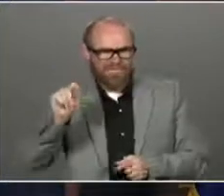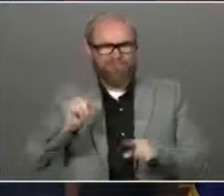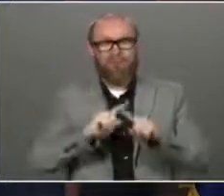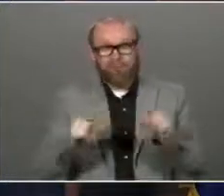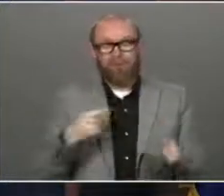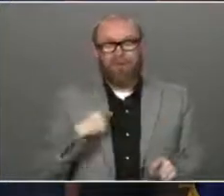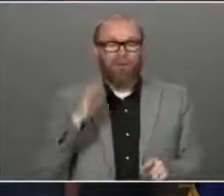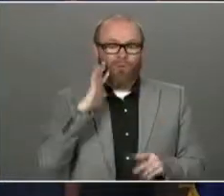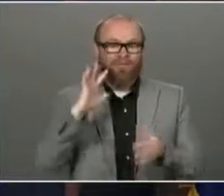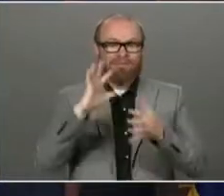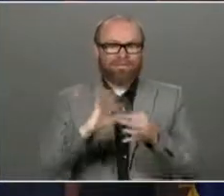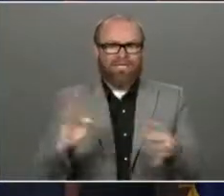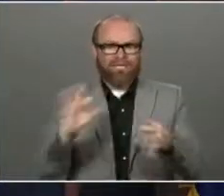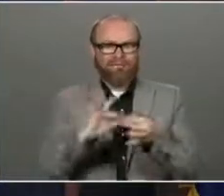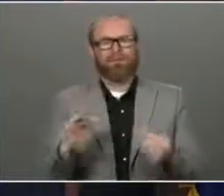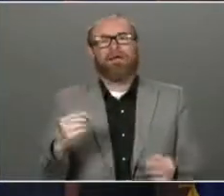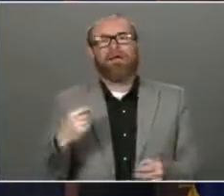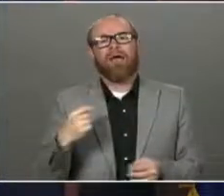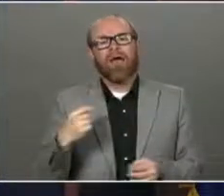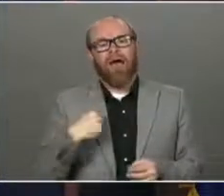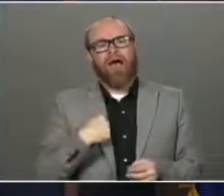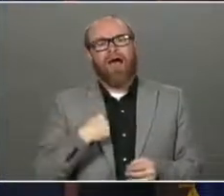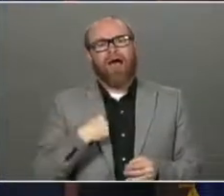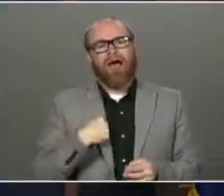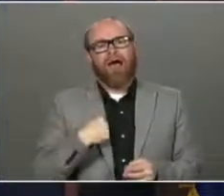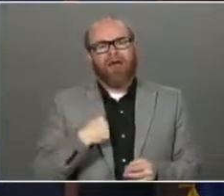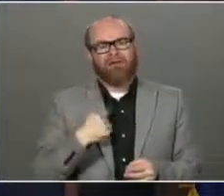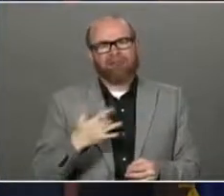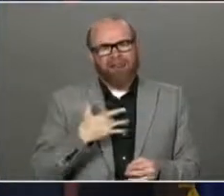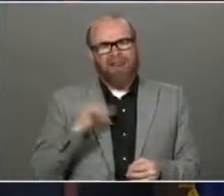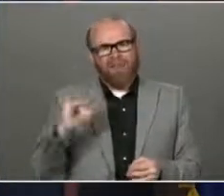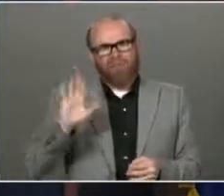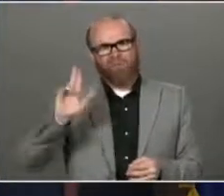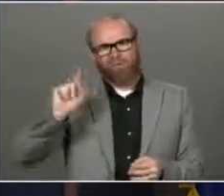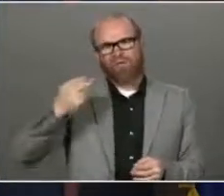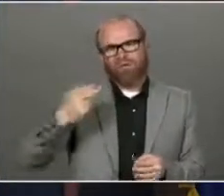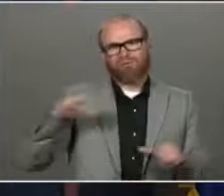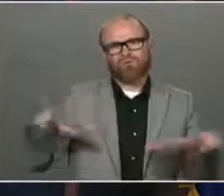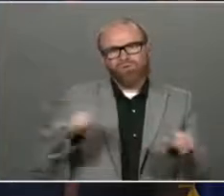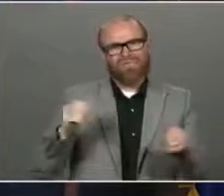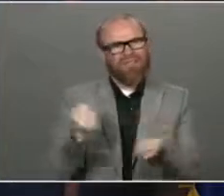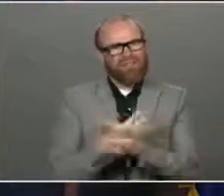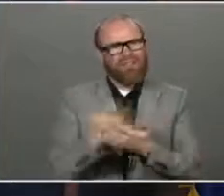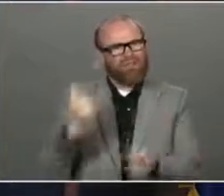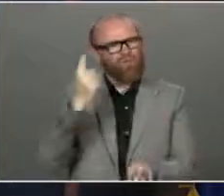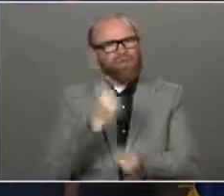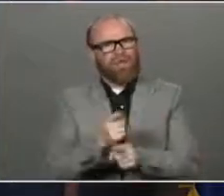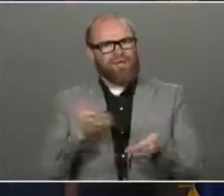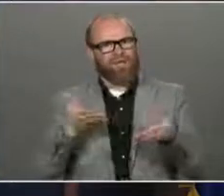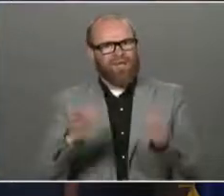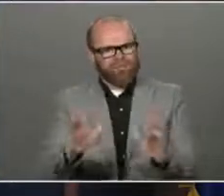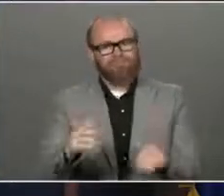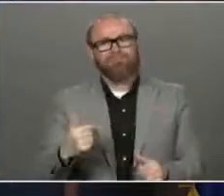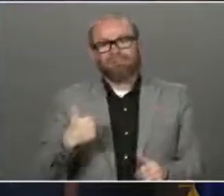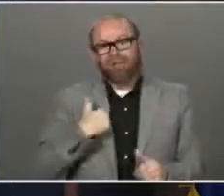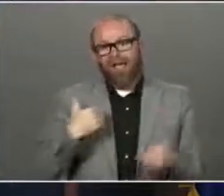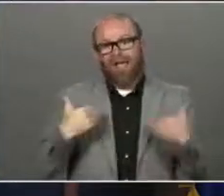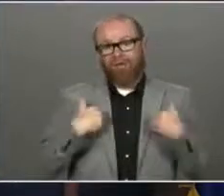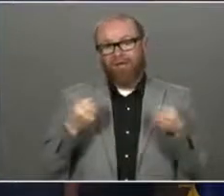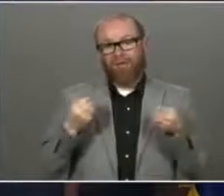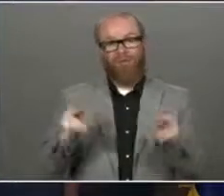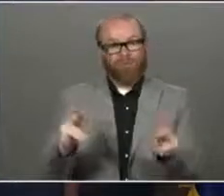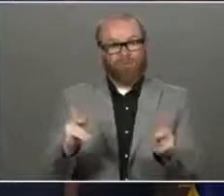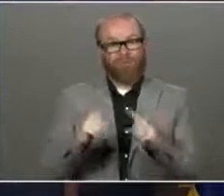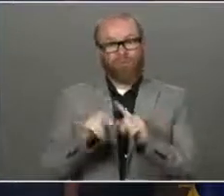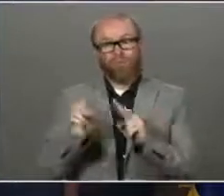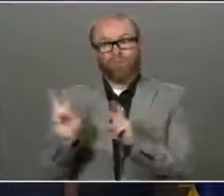that I'm very. I think that Utah is doing it the right way. I've had an opportunity to